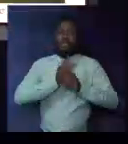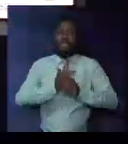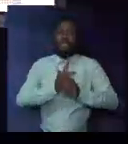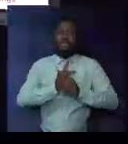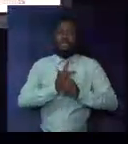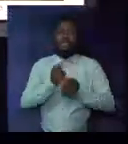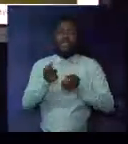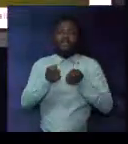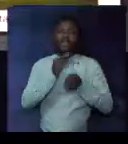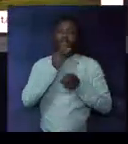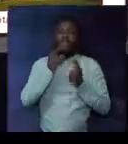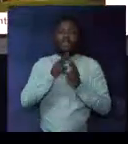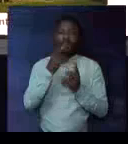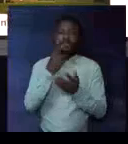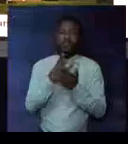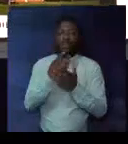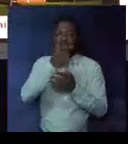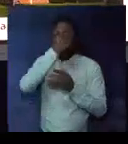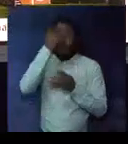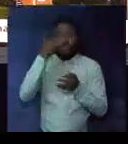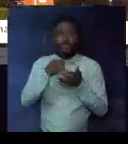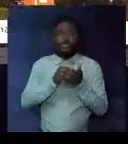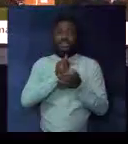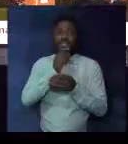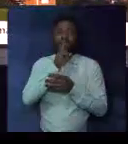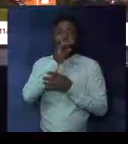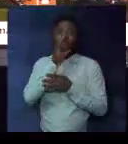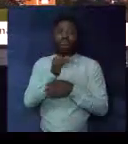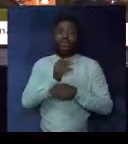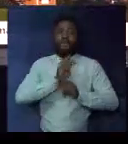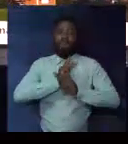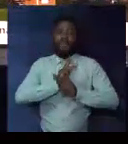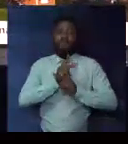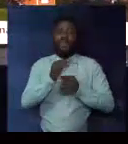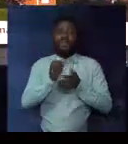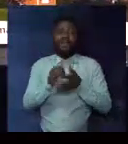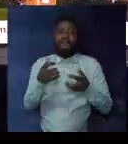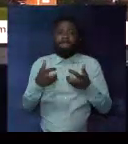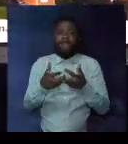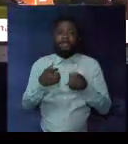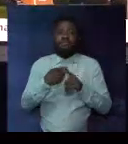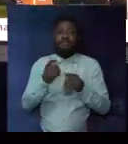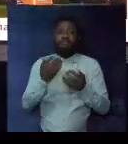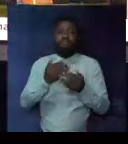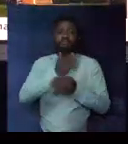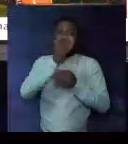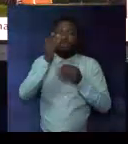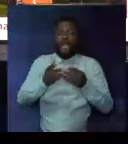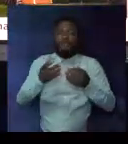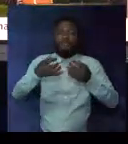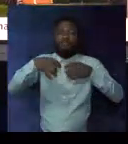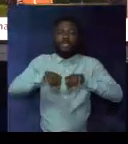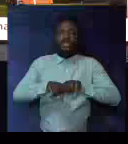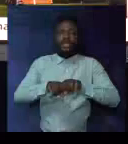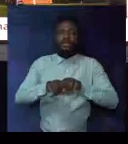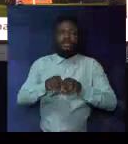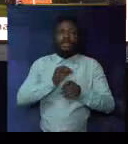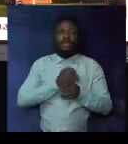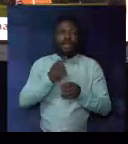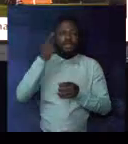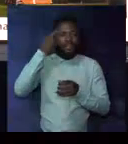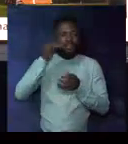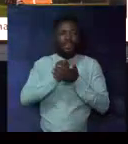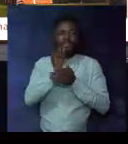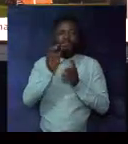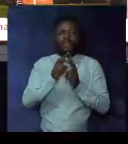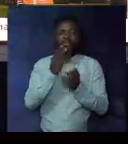predictive preventive maintenance is very good because it actually prevents that machine from total breakdown. So I think